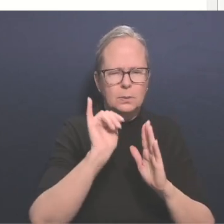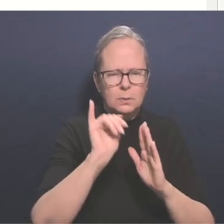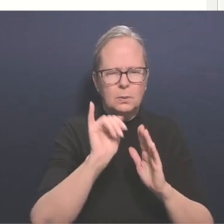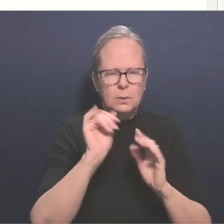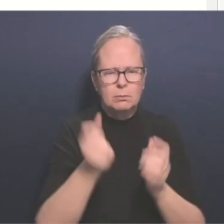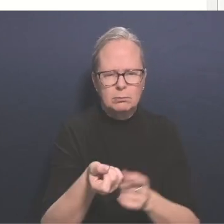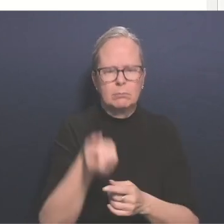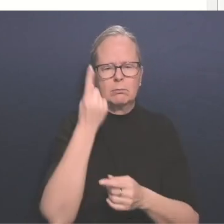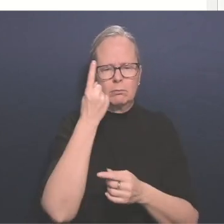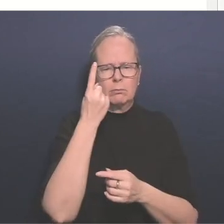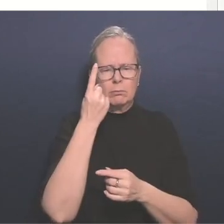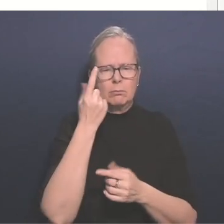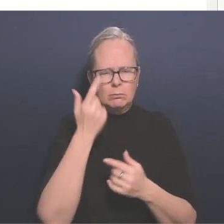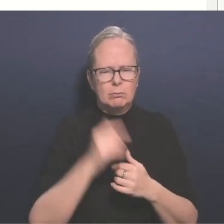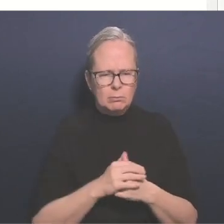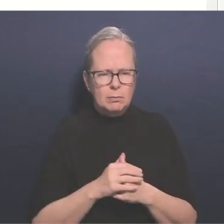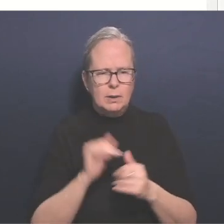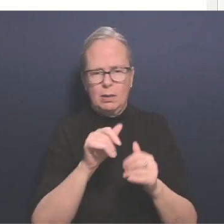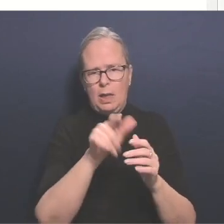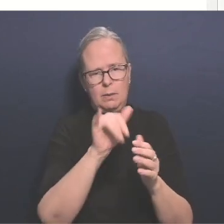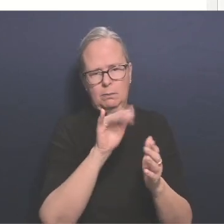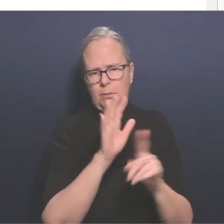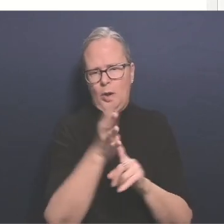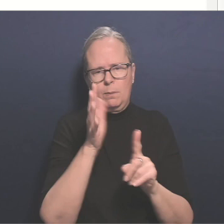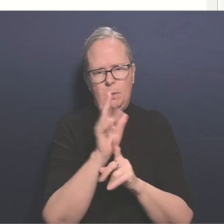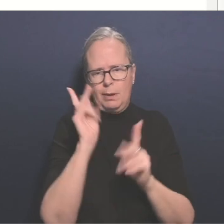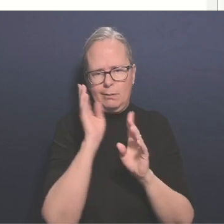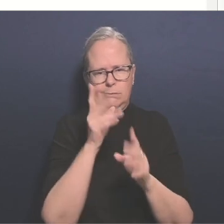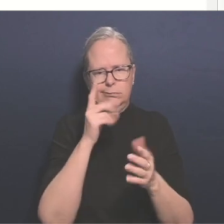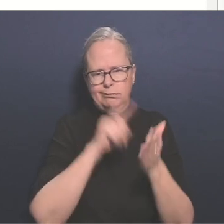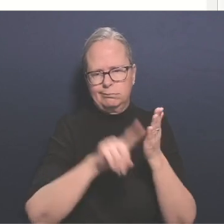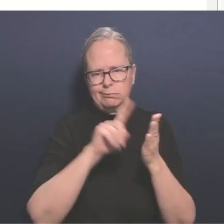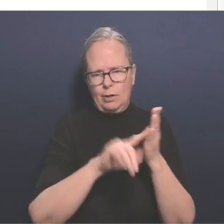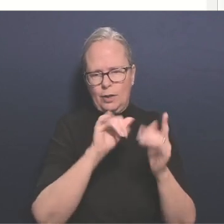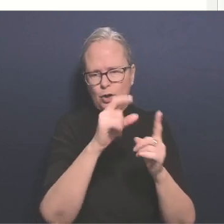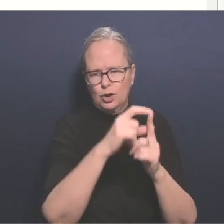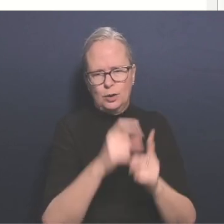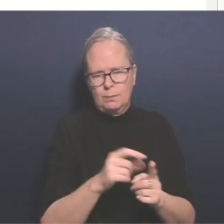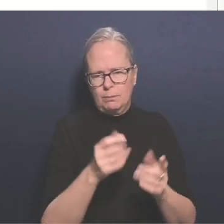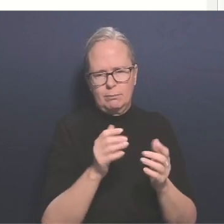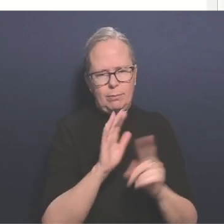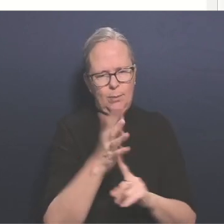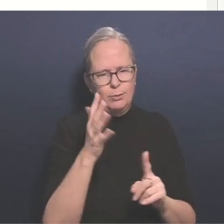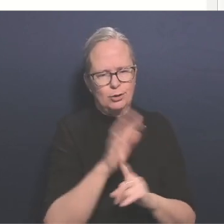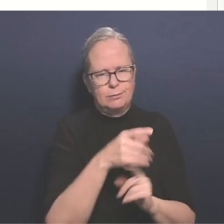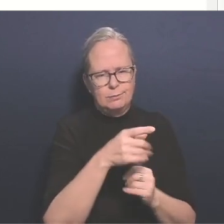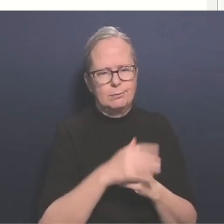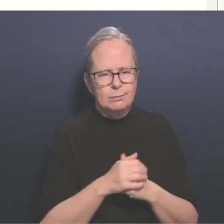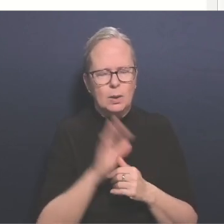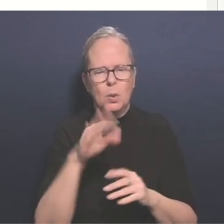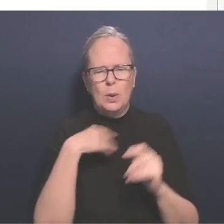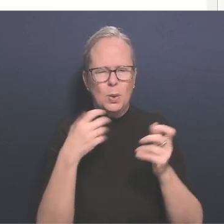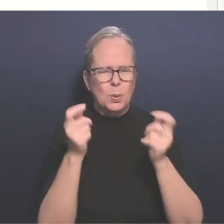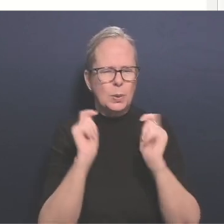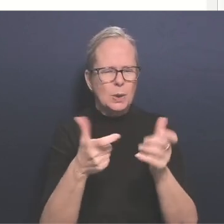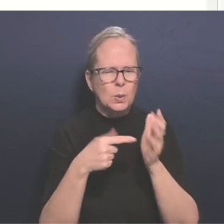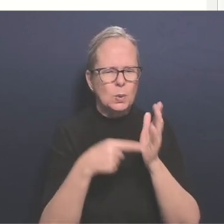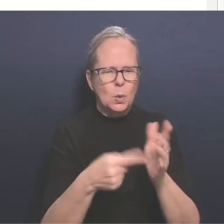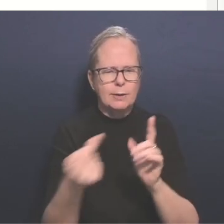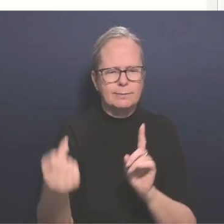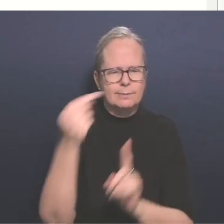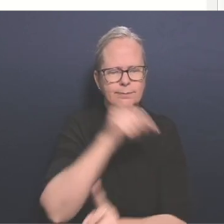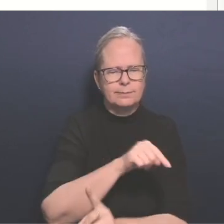organizations that have identified themselves as being able to work with clients on that. I'd also like to ask if